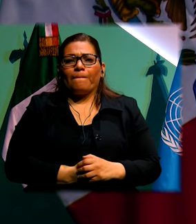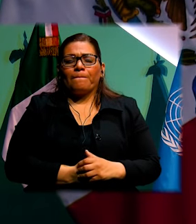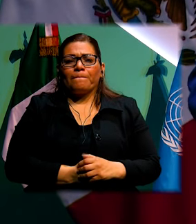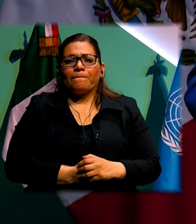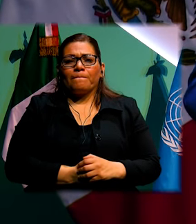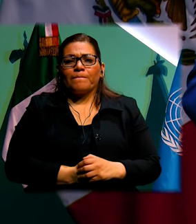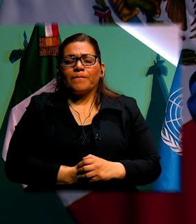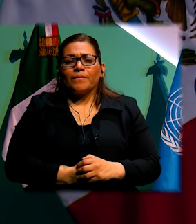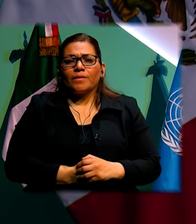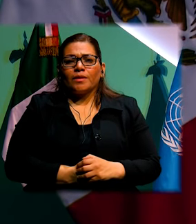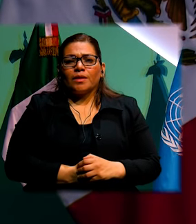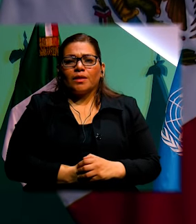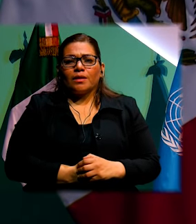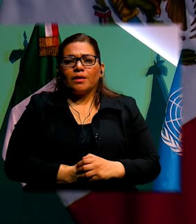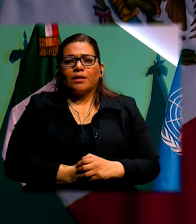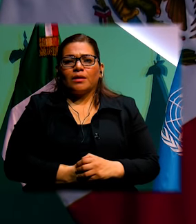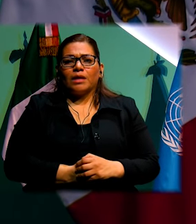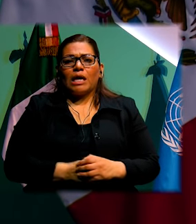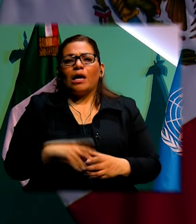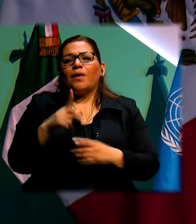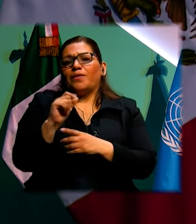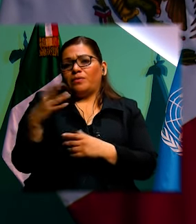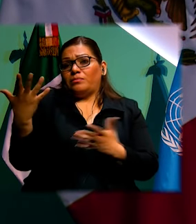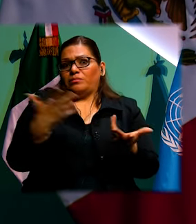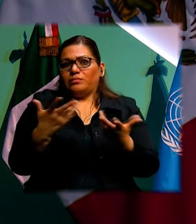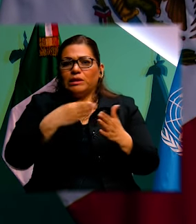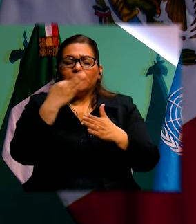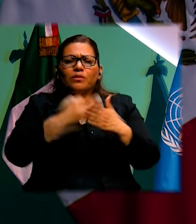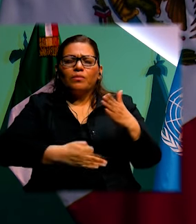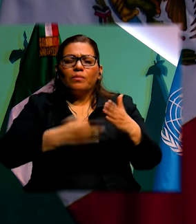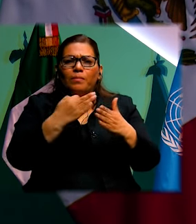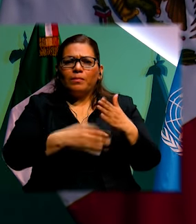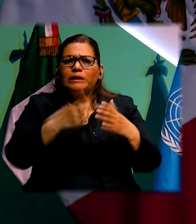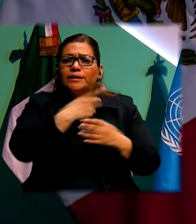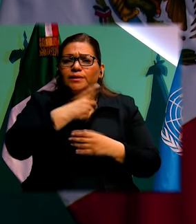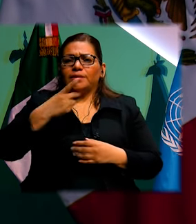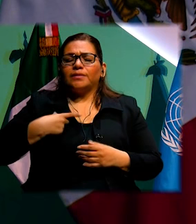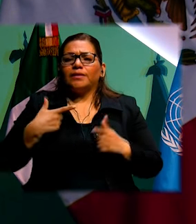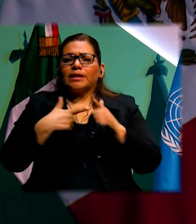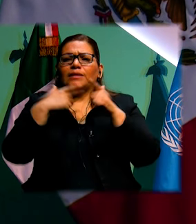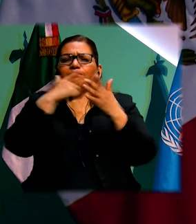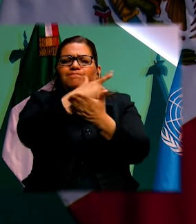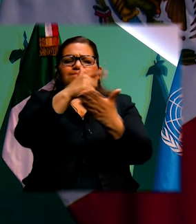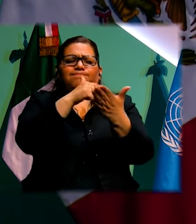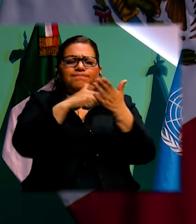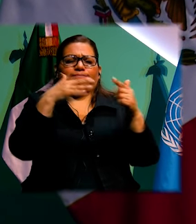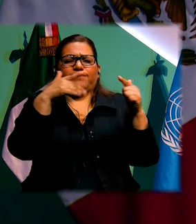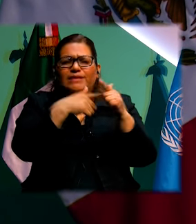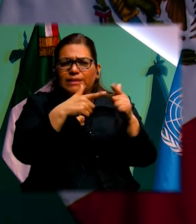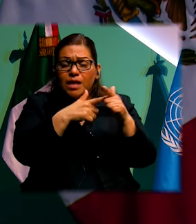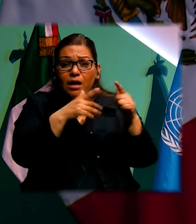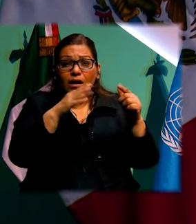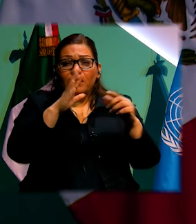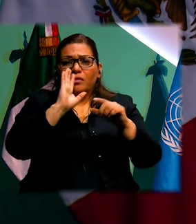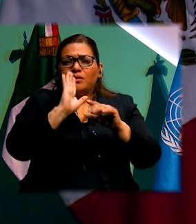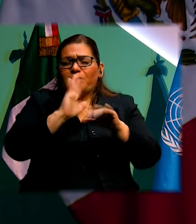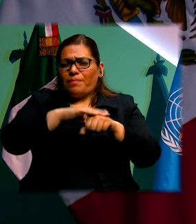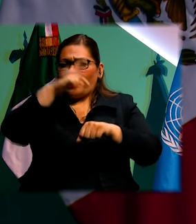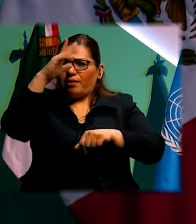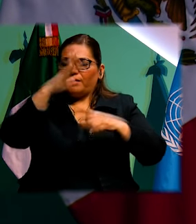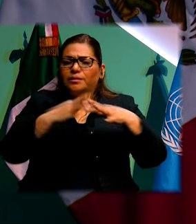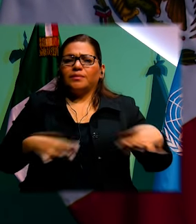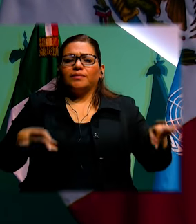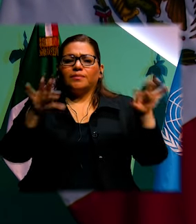must become our work. And we need to feel the urgency around